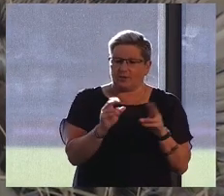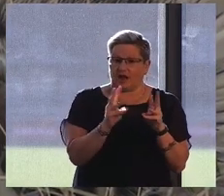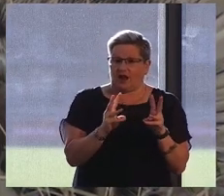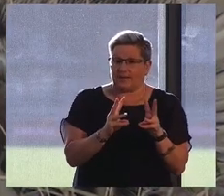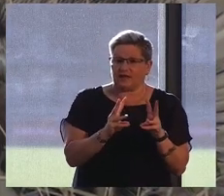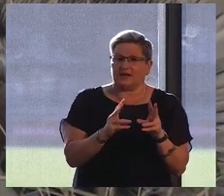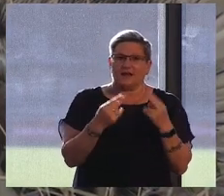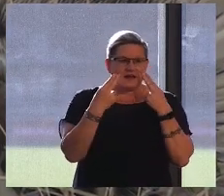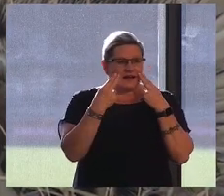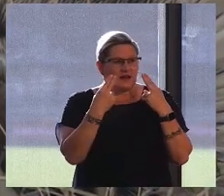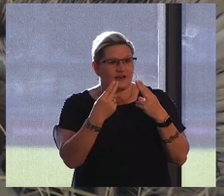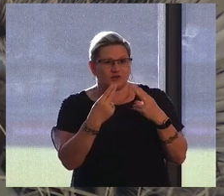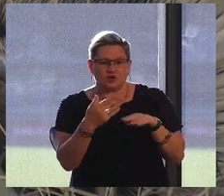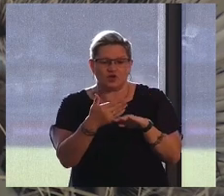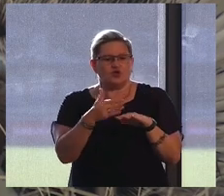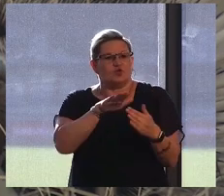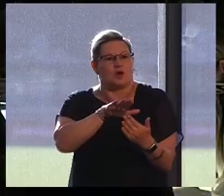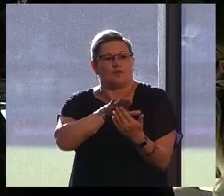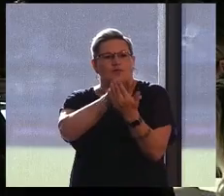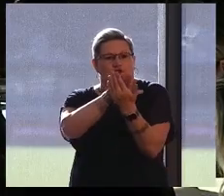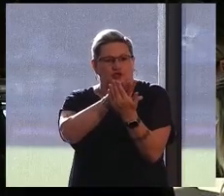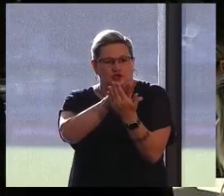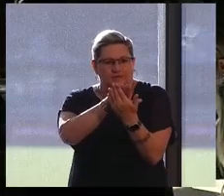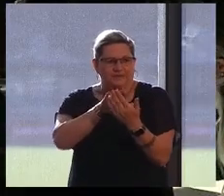Nature, a New Approach. Thanks, Anna.